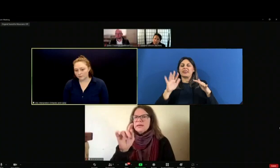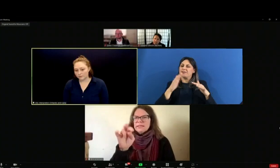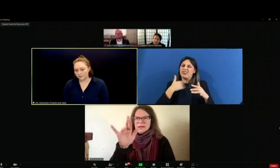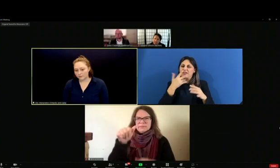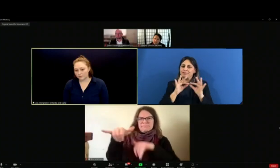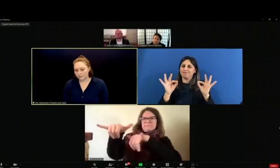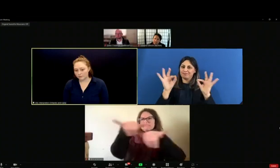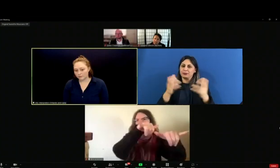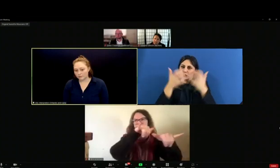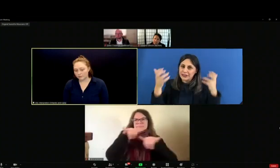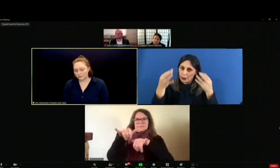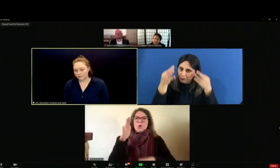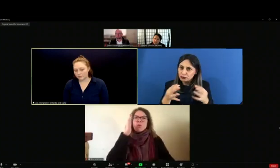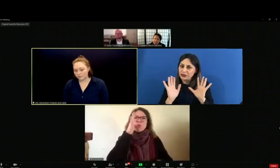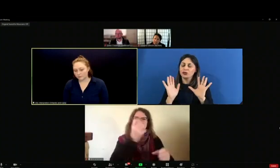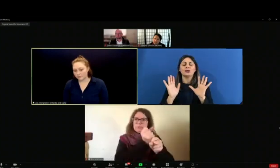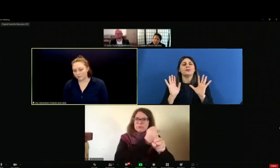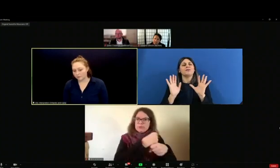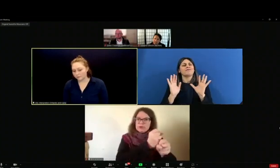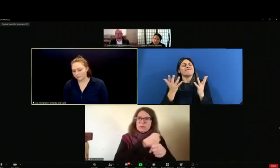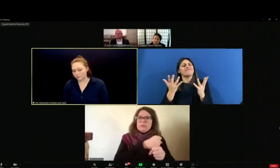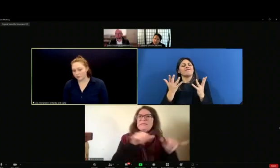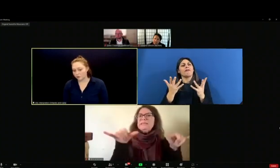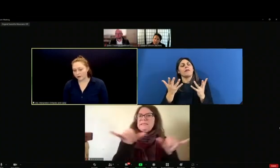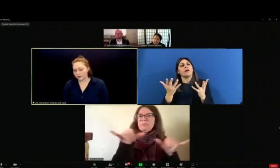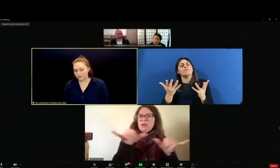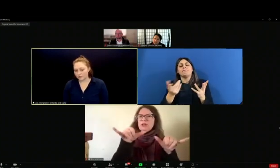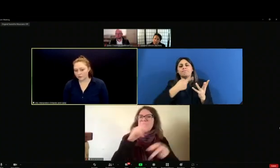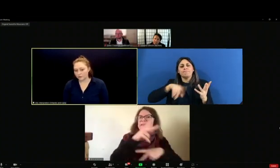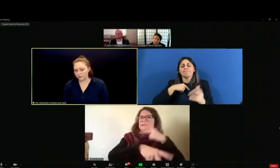are similar in just their